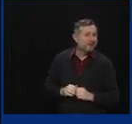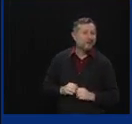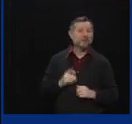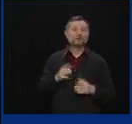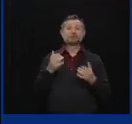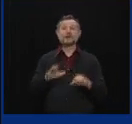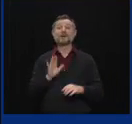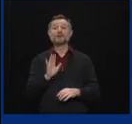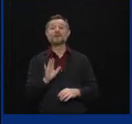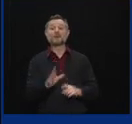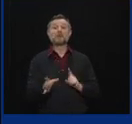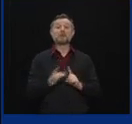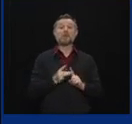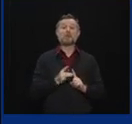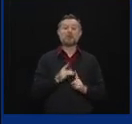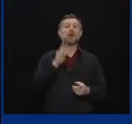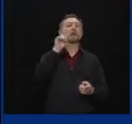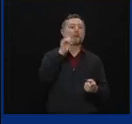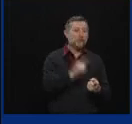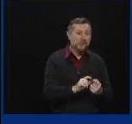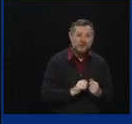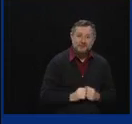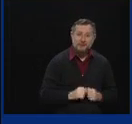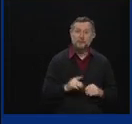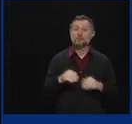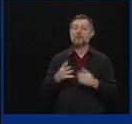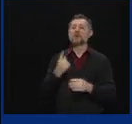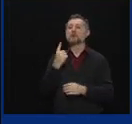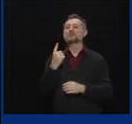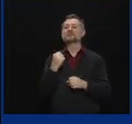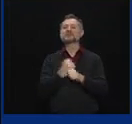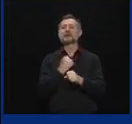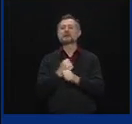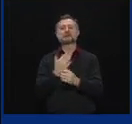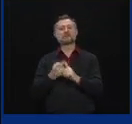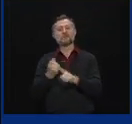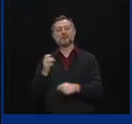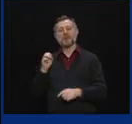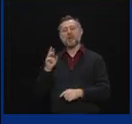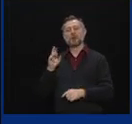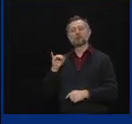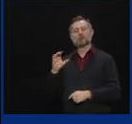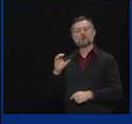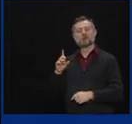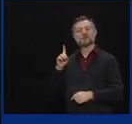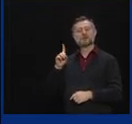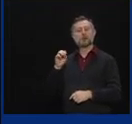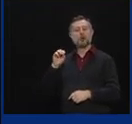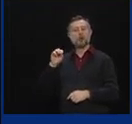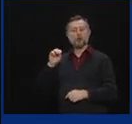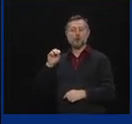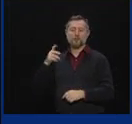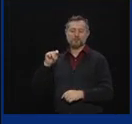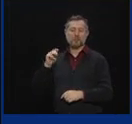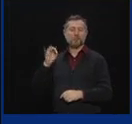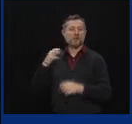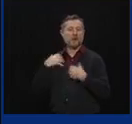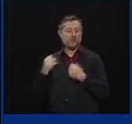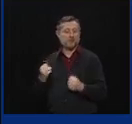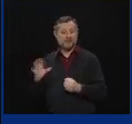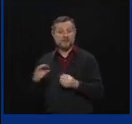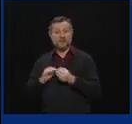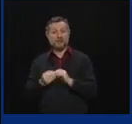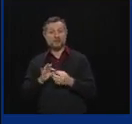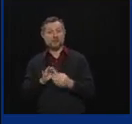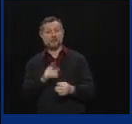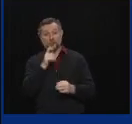is much less. And let me give you one statistics from the Erie County Department of Health that proves that with regards to children. And this is hot